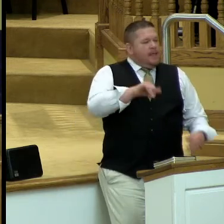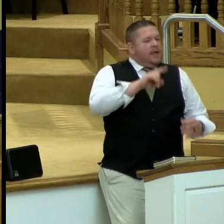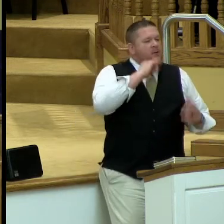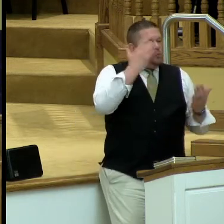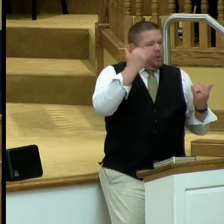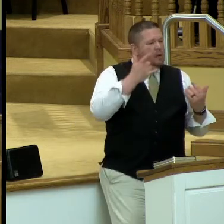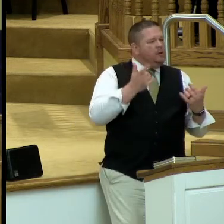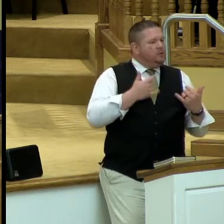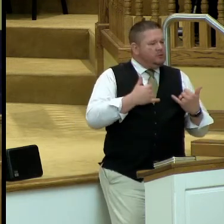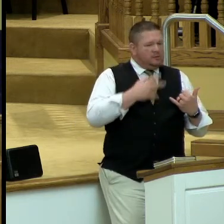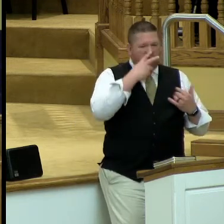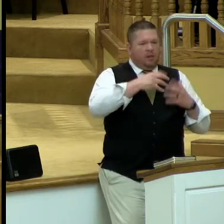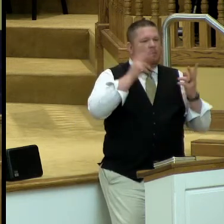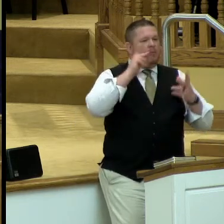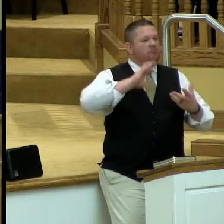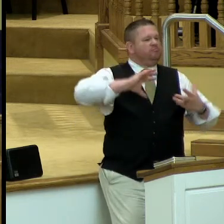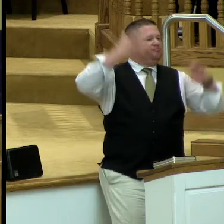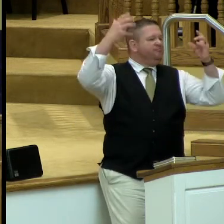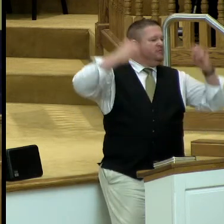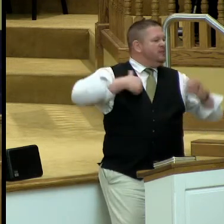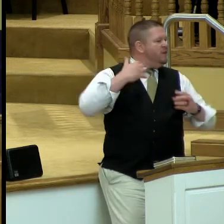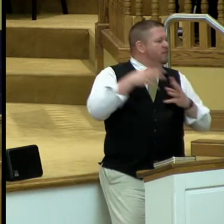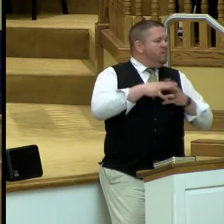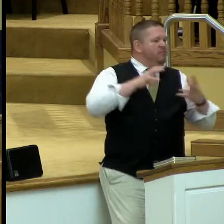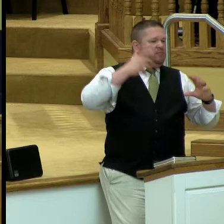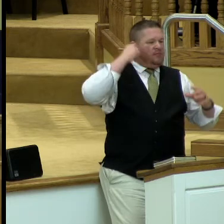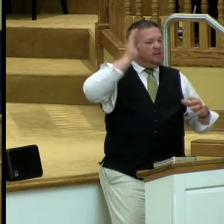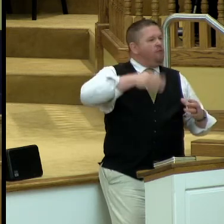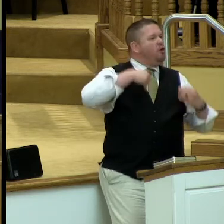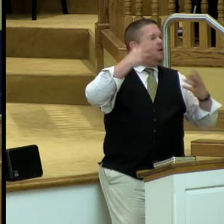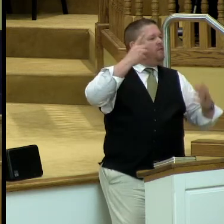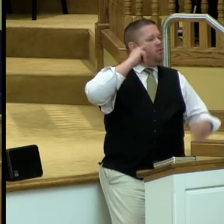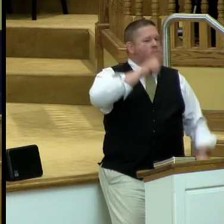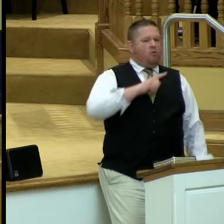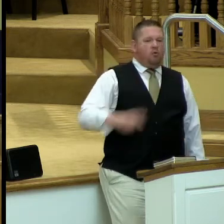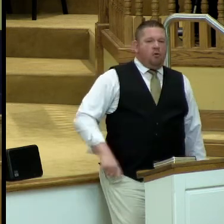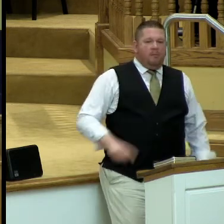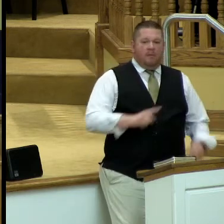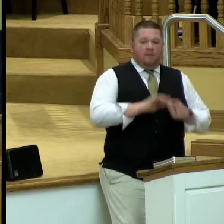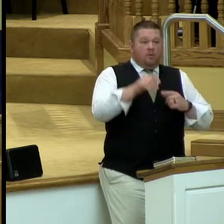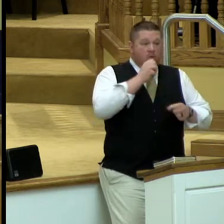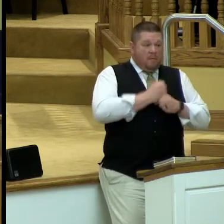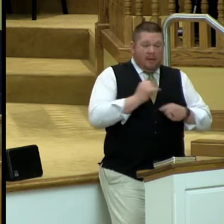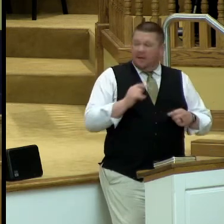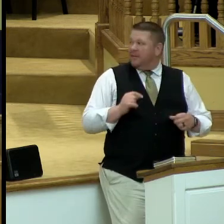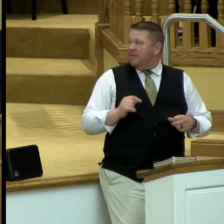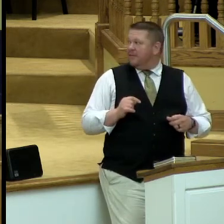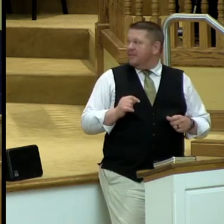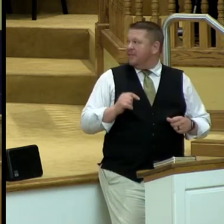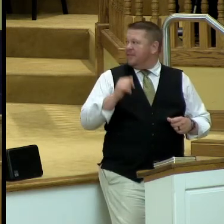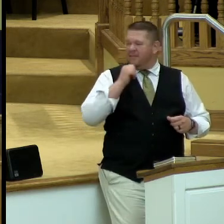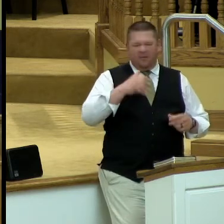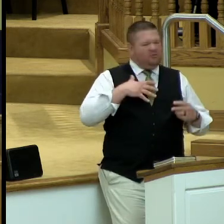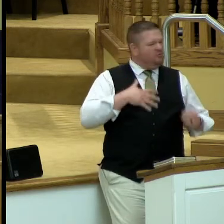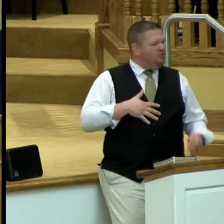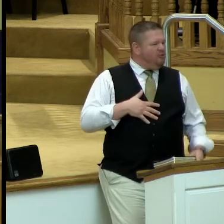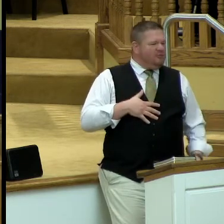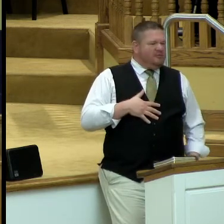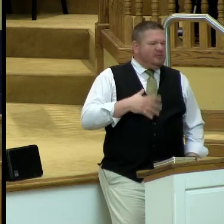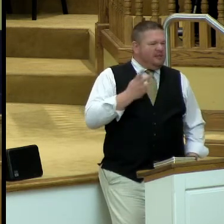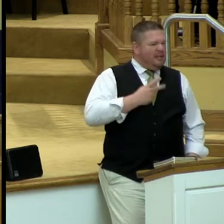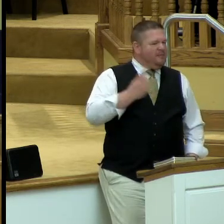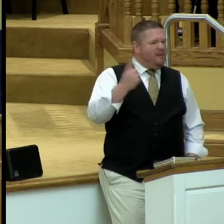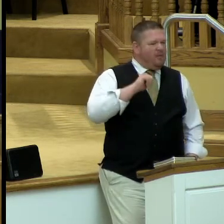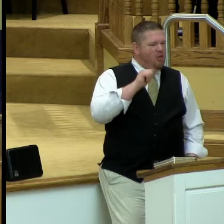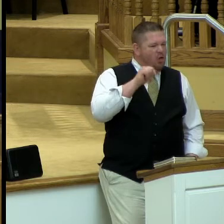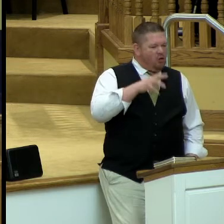That's why you see a lot of players get it taken away, I truly do believe. But if you don't make it, don't get discouraged.